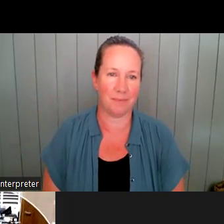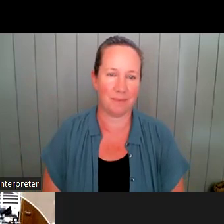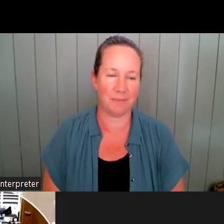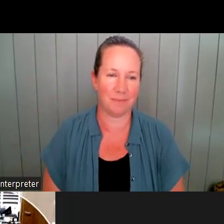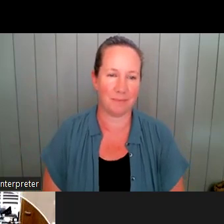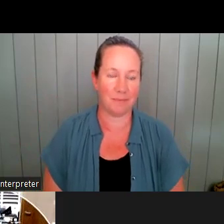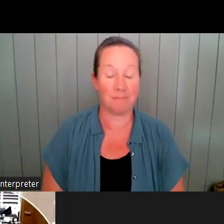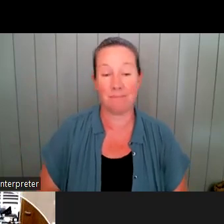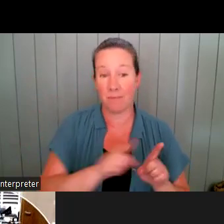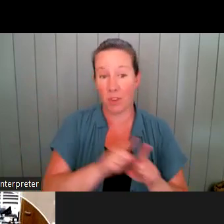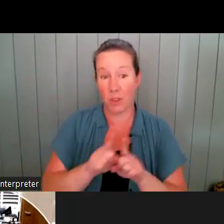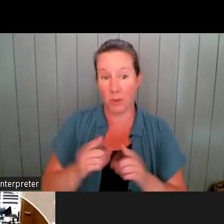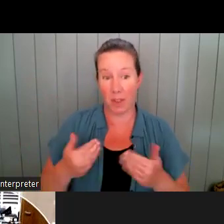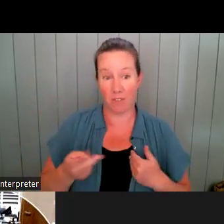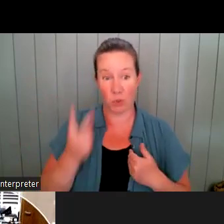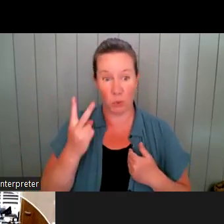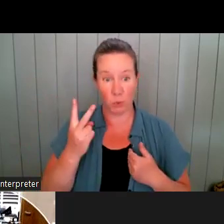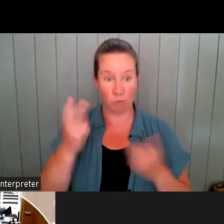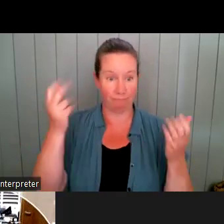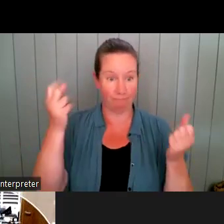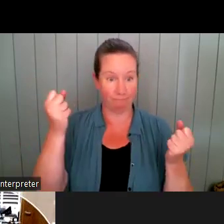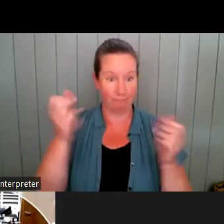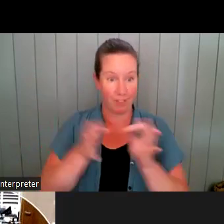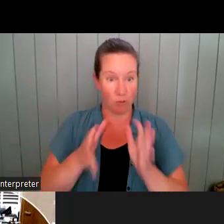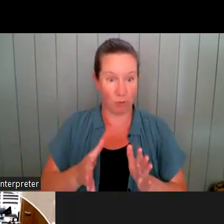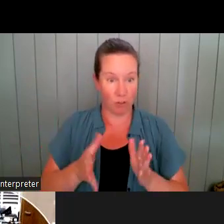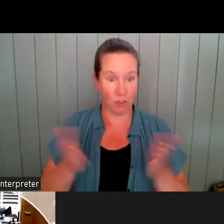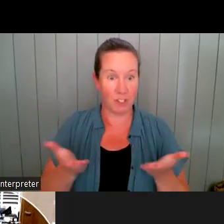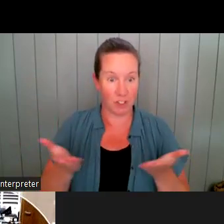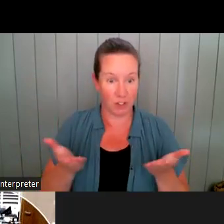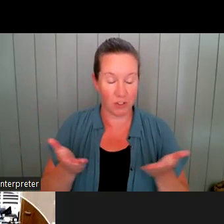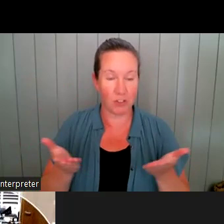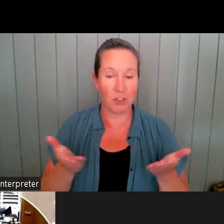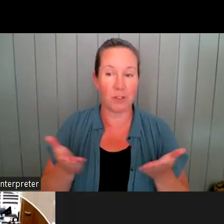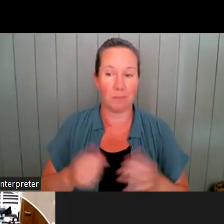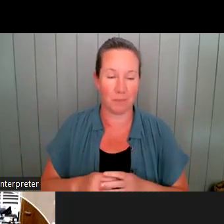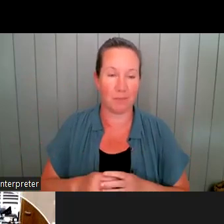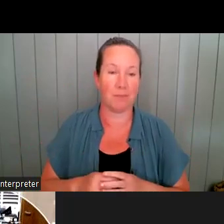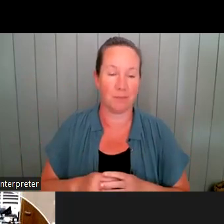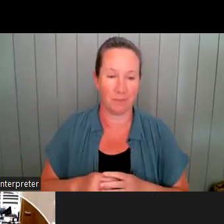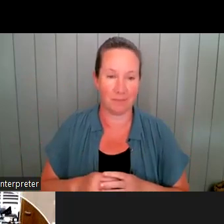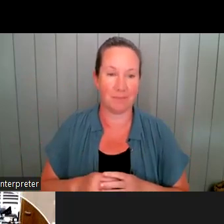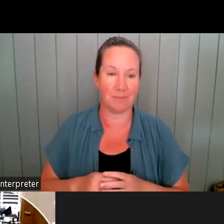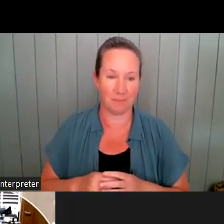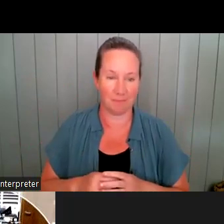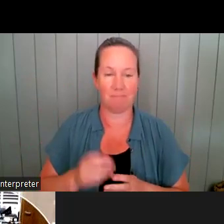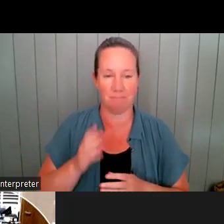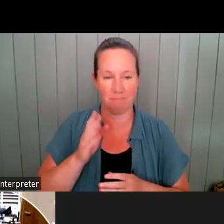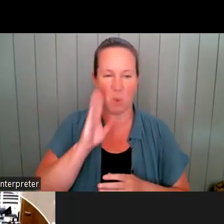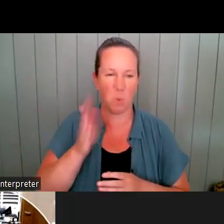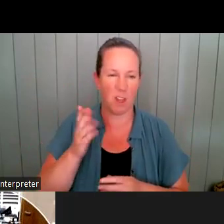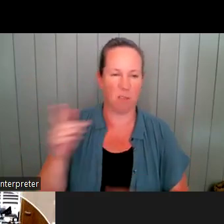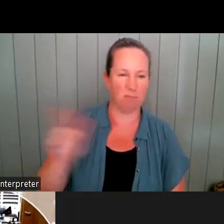There are also two ASL interpreters who are here on screen and will